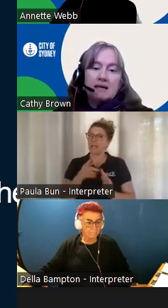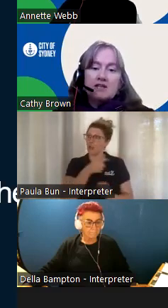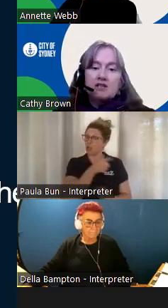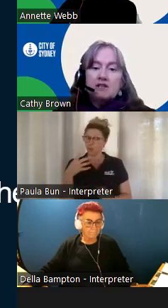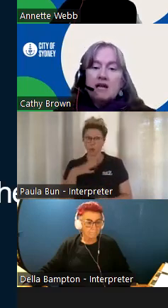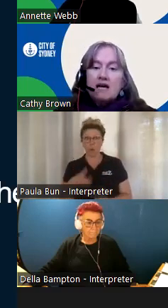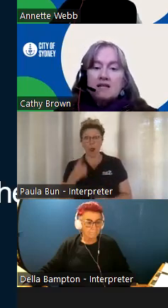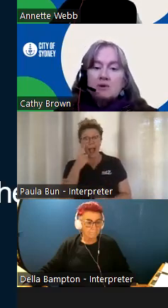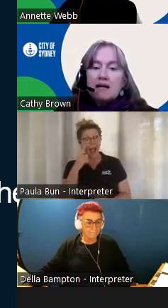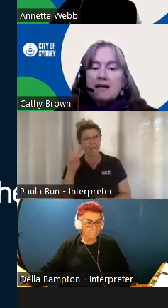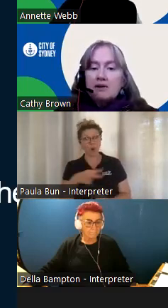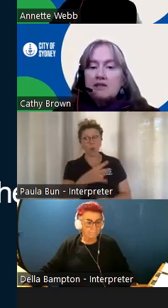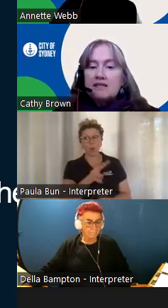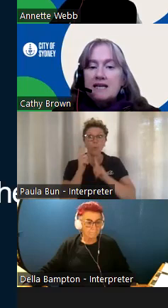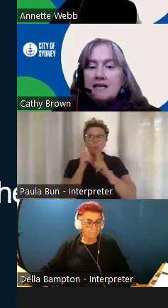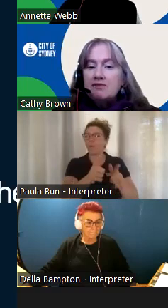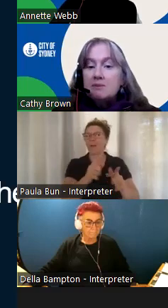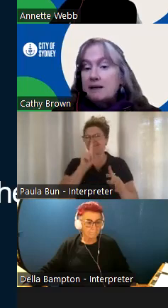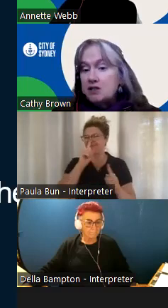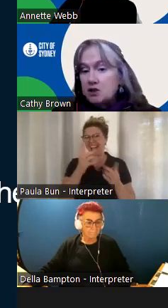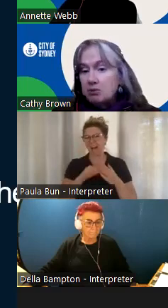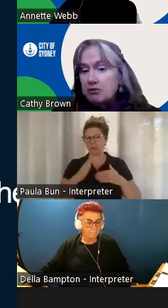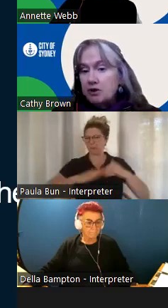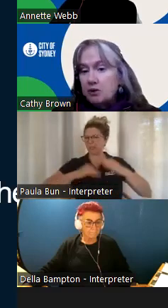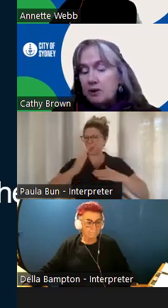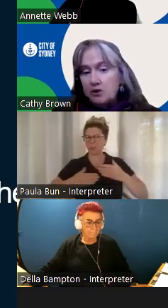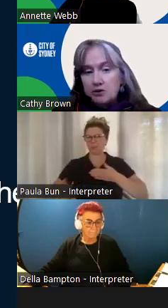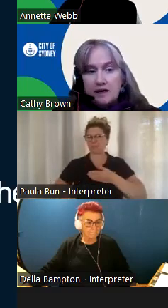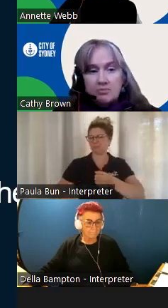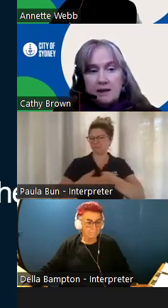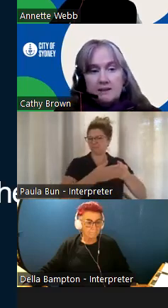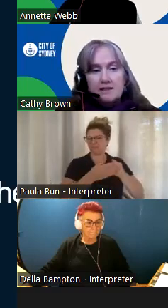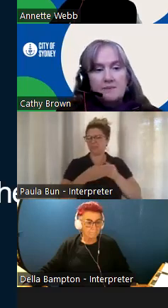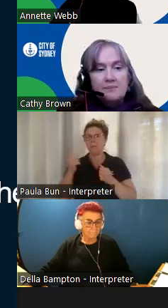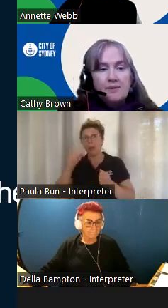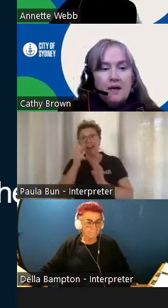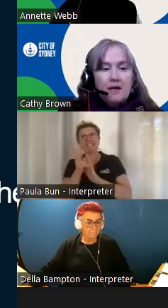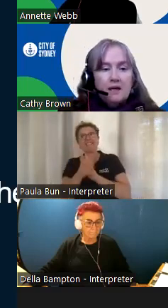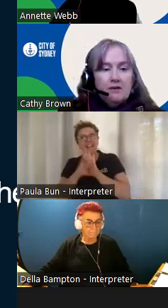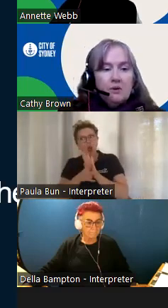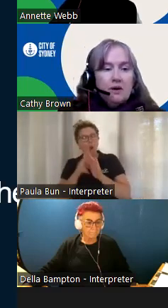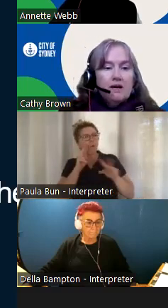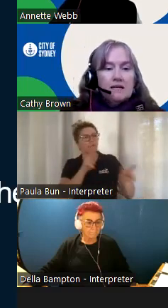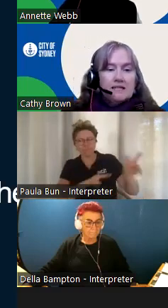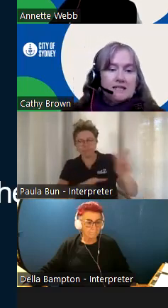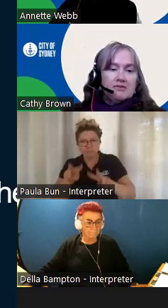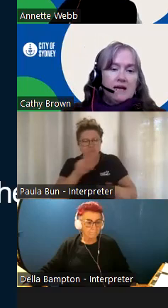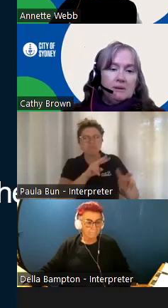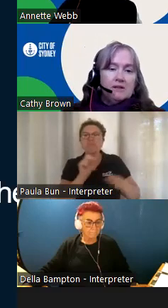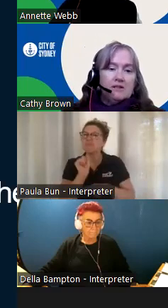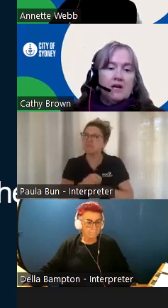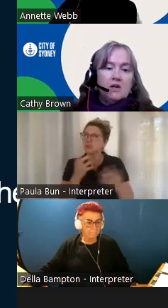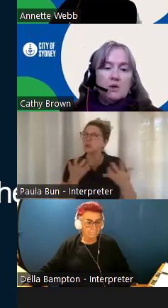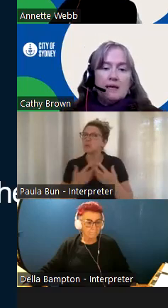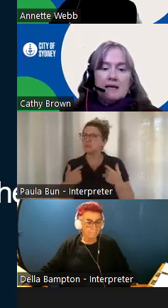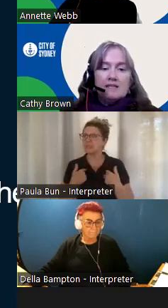an application. This will allow you to see if the space is suitable for you and your creative practice. If you are a successful